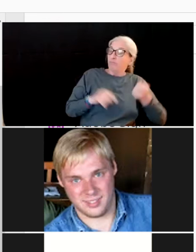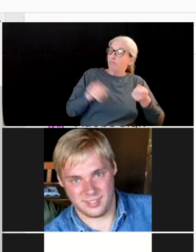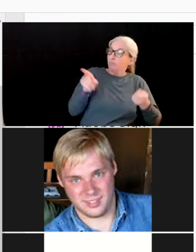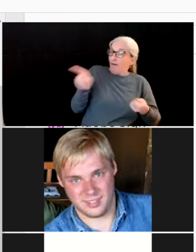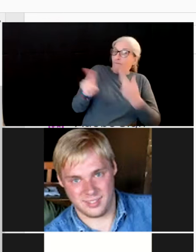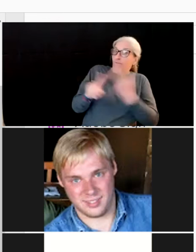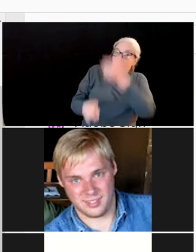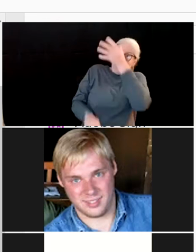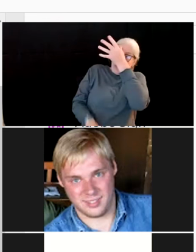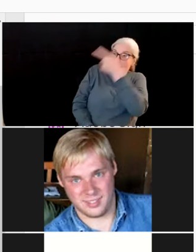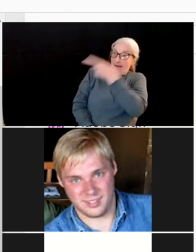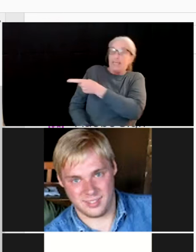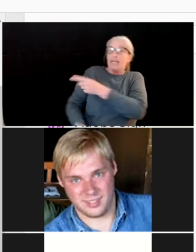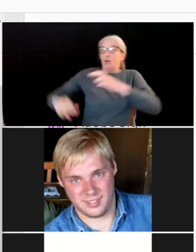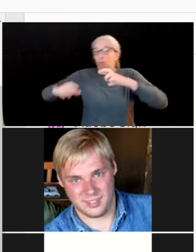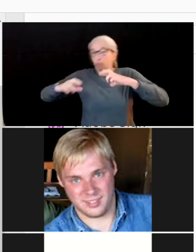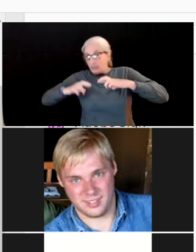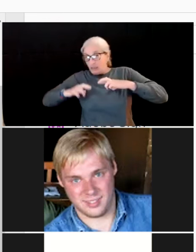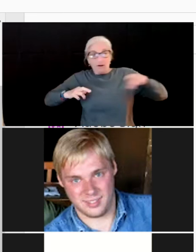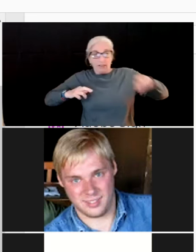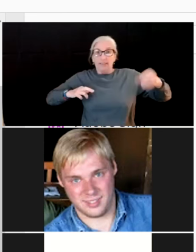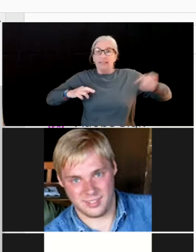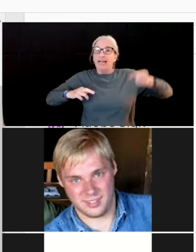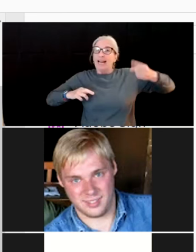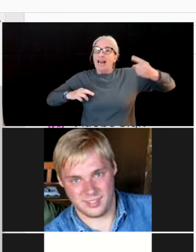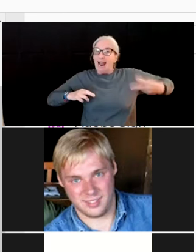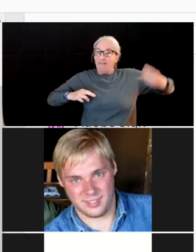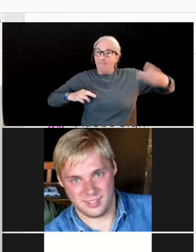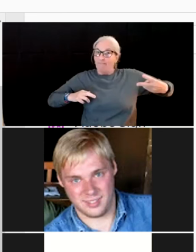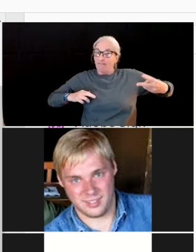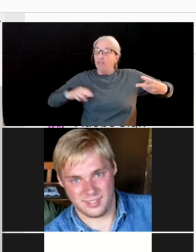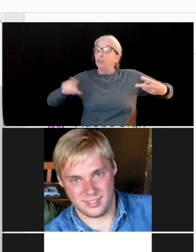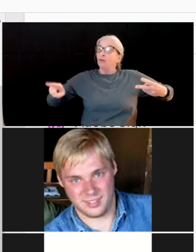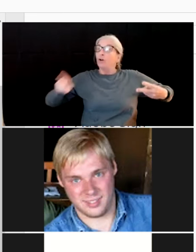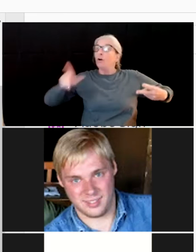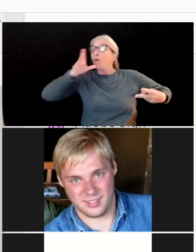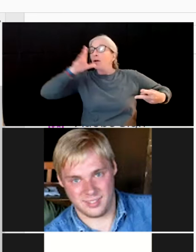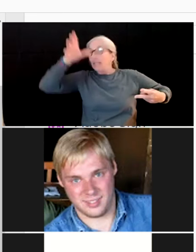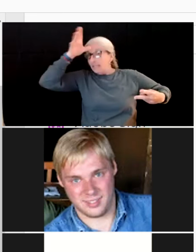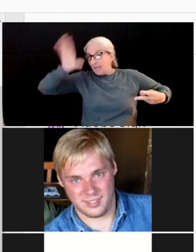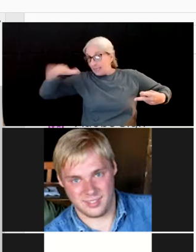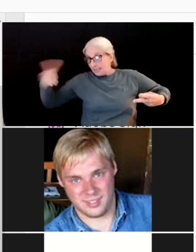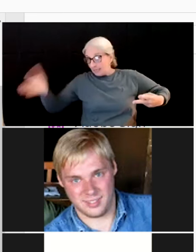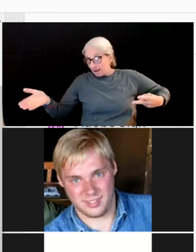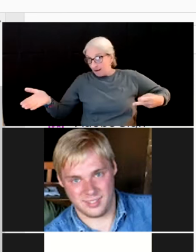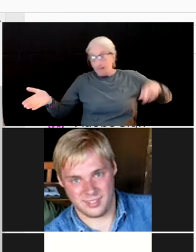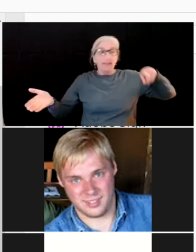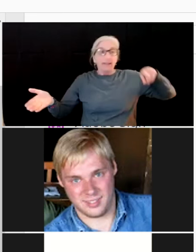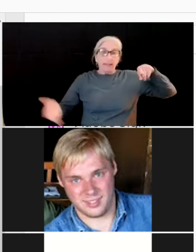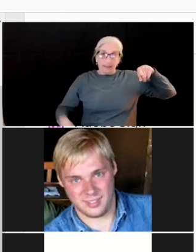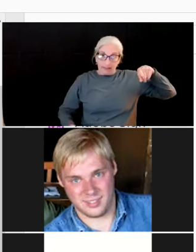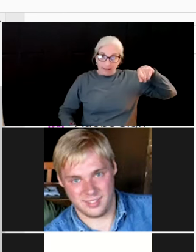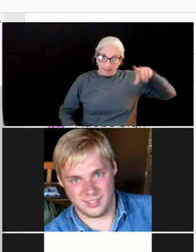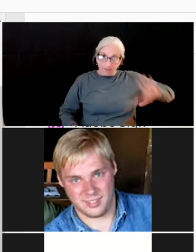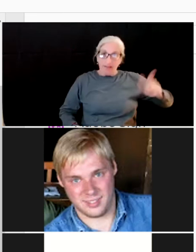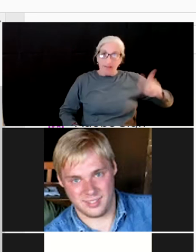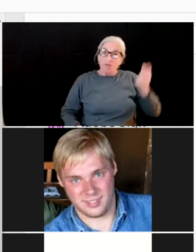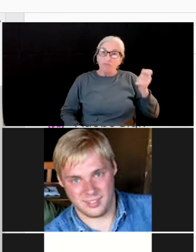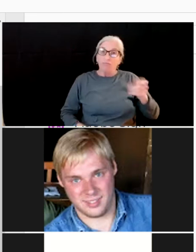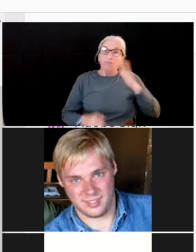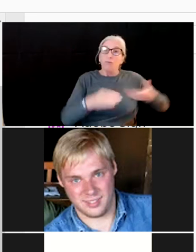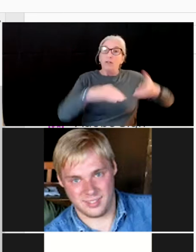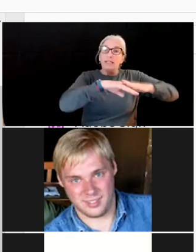benefits. When the parent dies, that amount that they're entitled to can jump up to 75%.